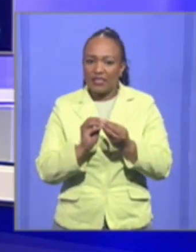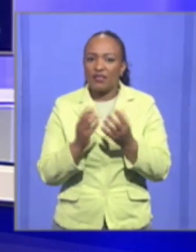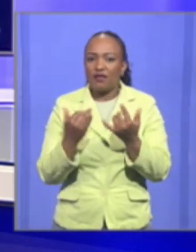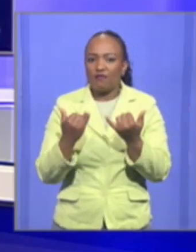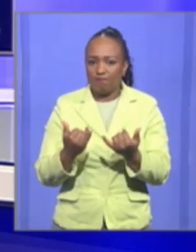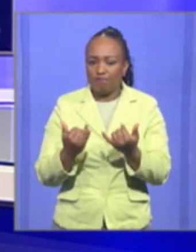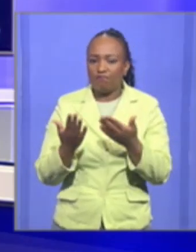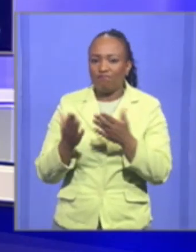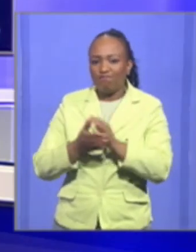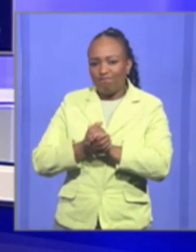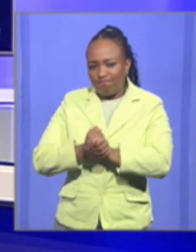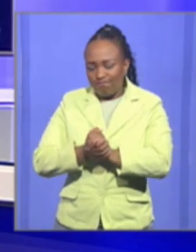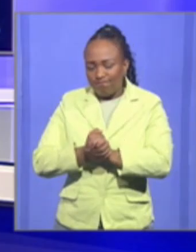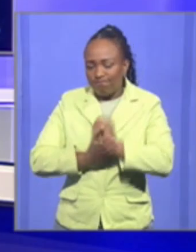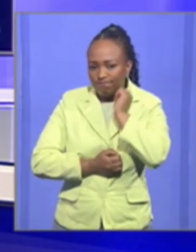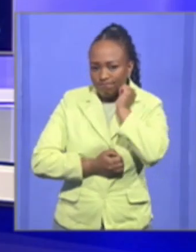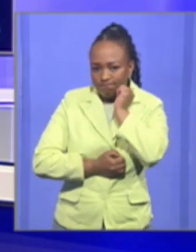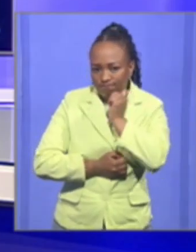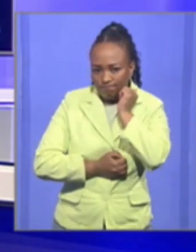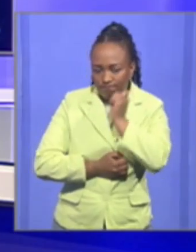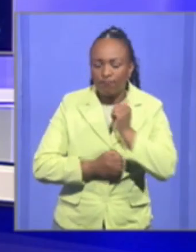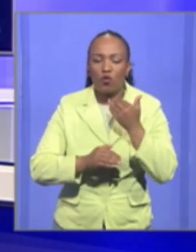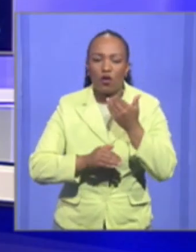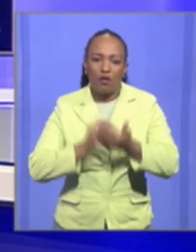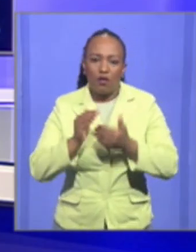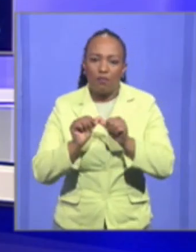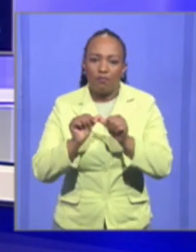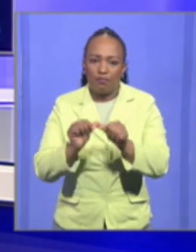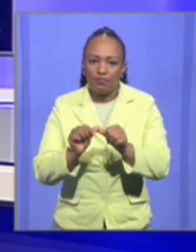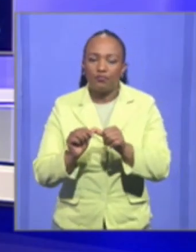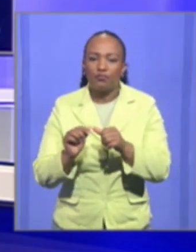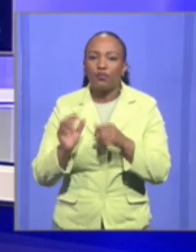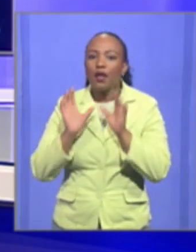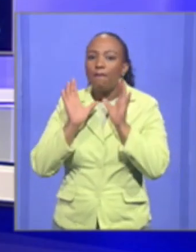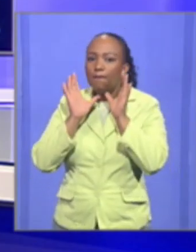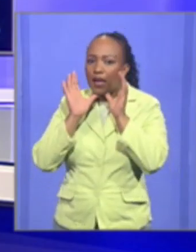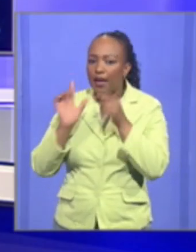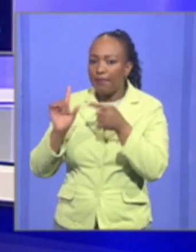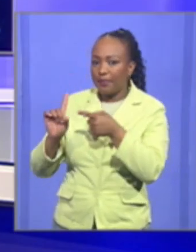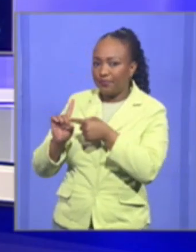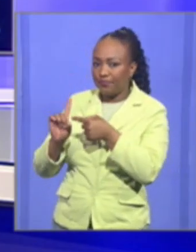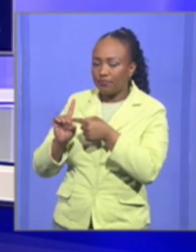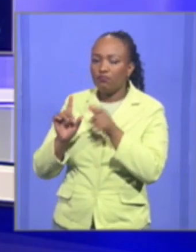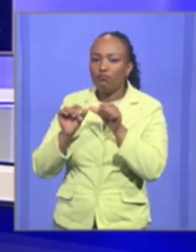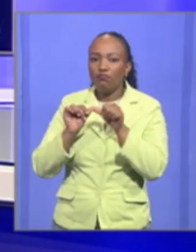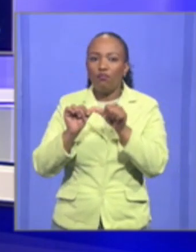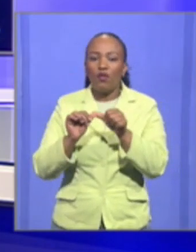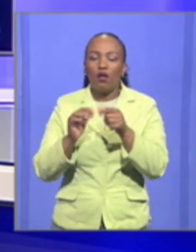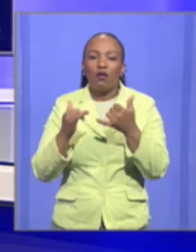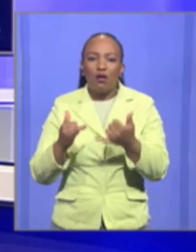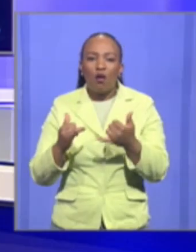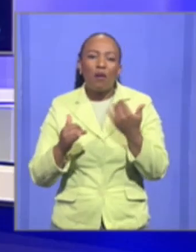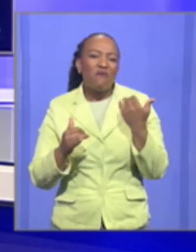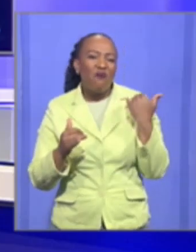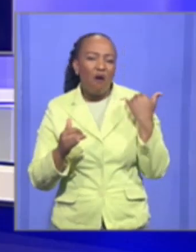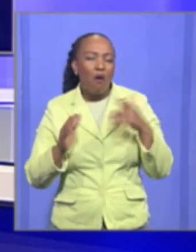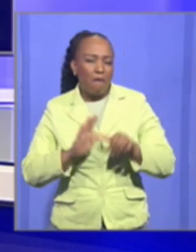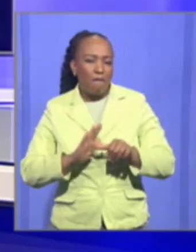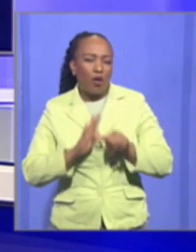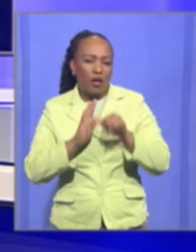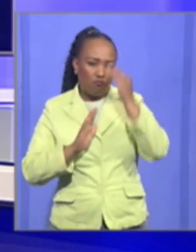letsogo godimo ga le lengwe a re gateleng pele. Julius Malema o tšwela pele go katana le go phumula tema e